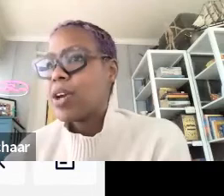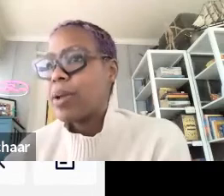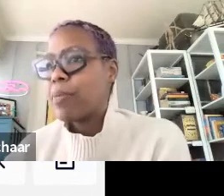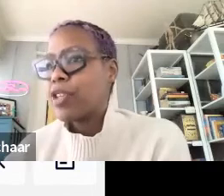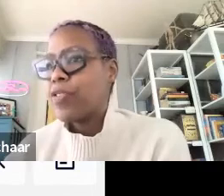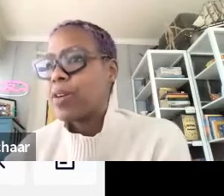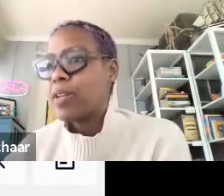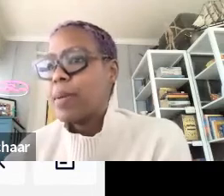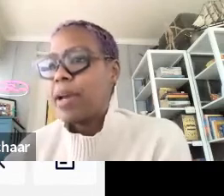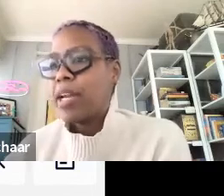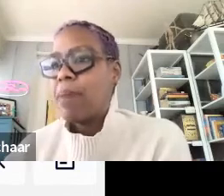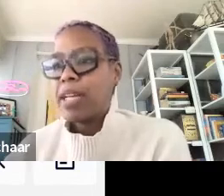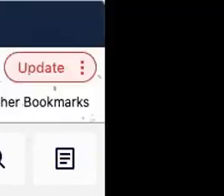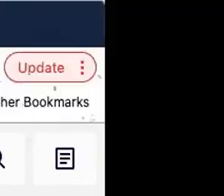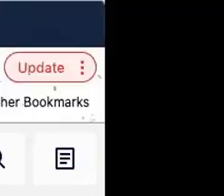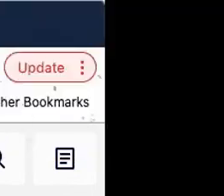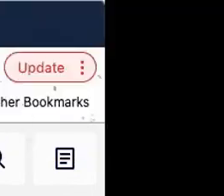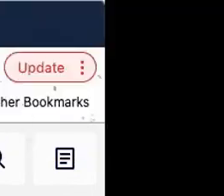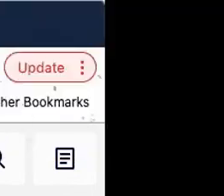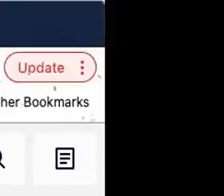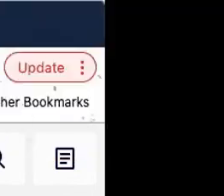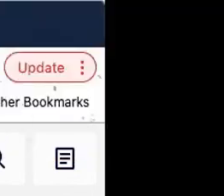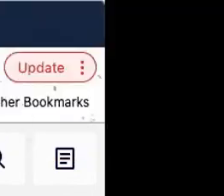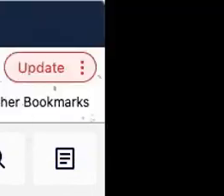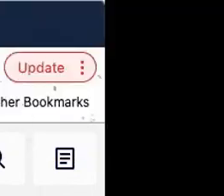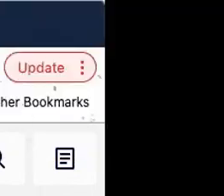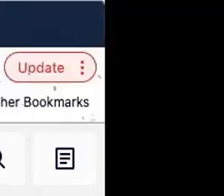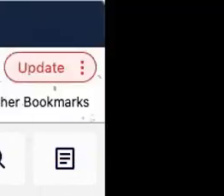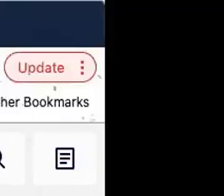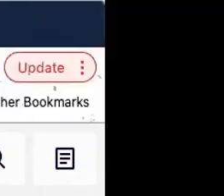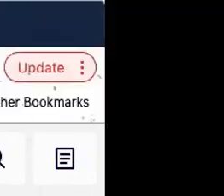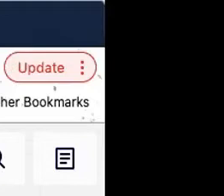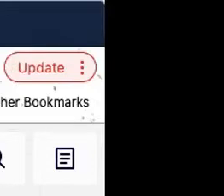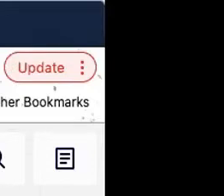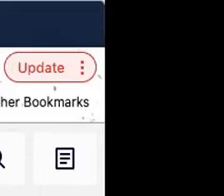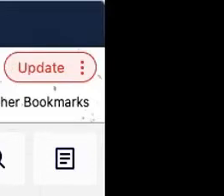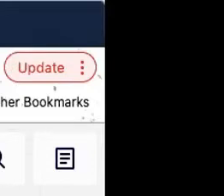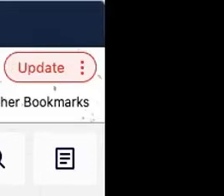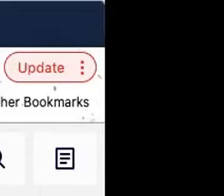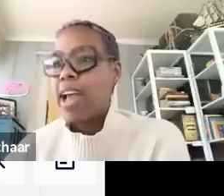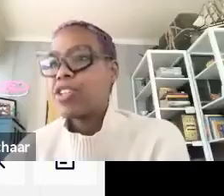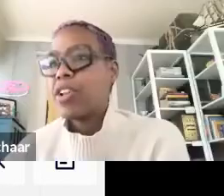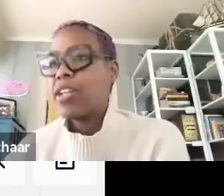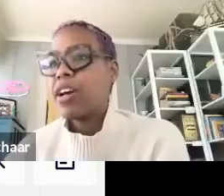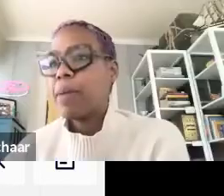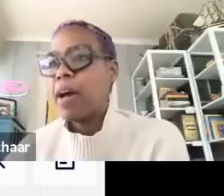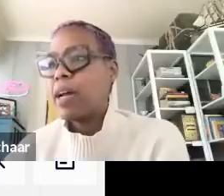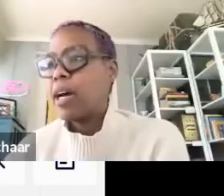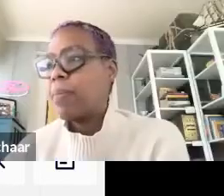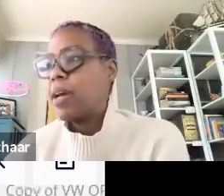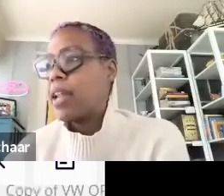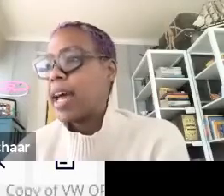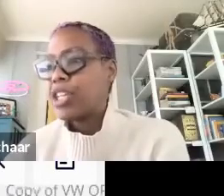Wow, sorry, went too far. Pick an object. Fashion, done. All right, so let's talk